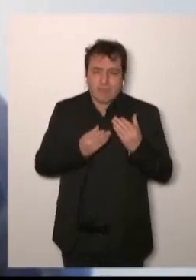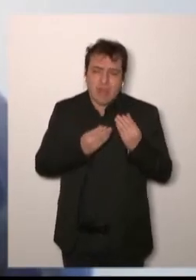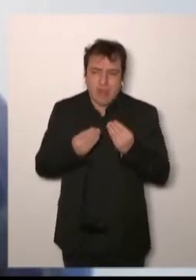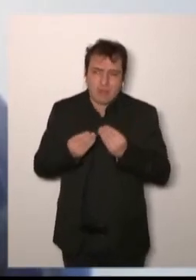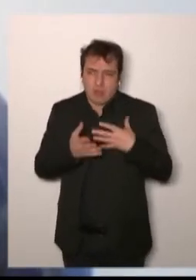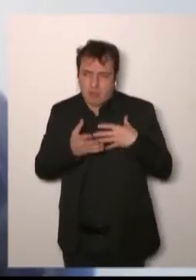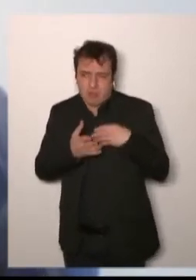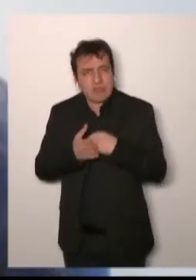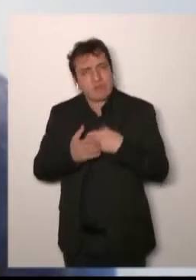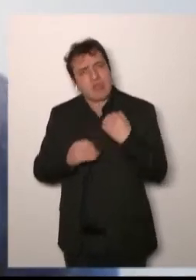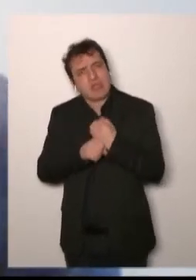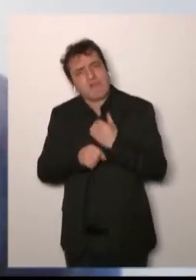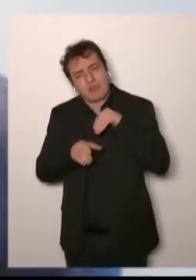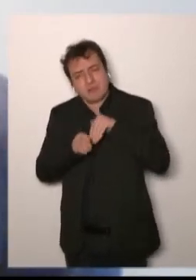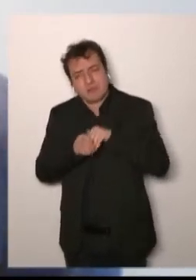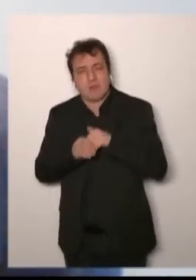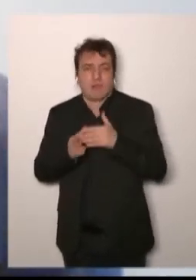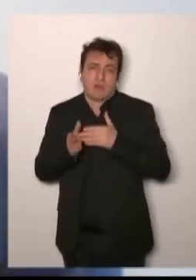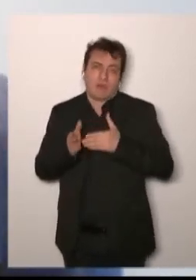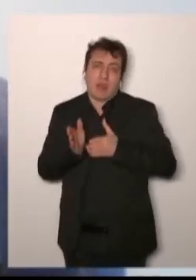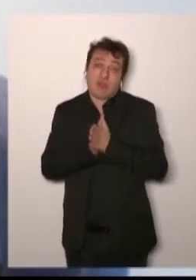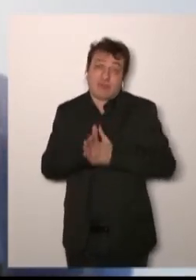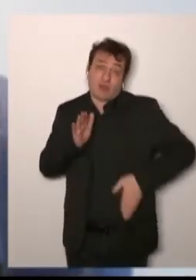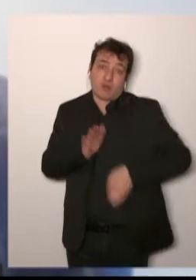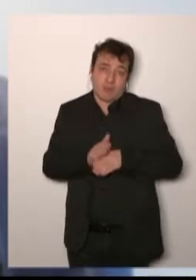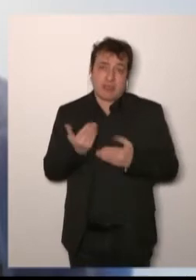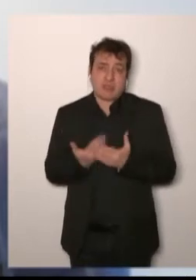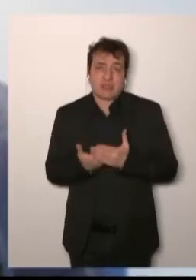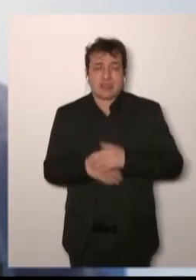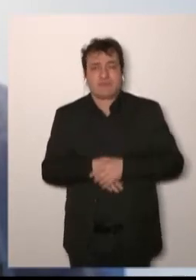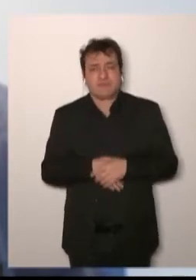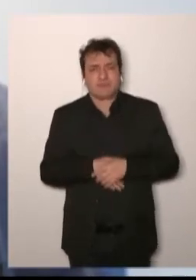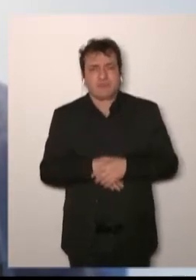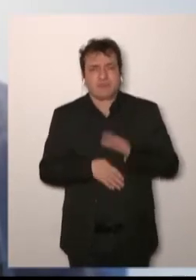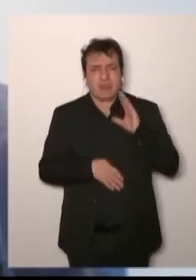initial sort of motivation to join the European Medicines Agency.